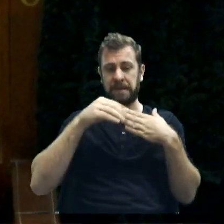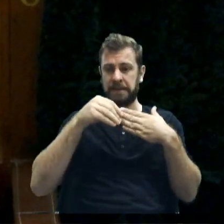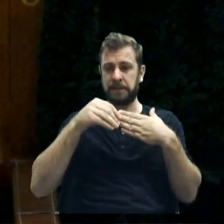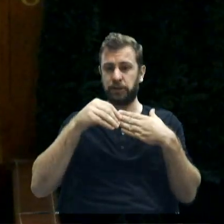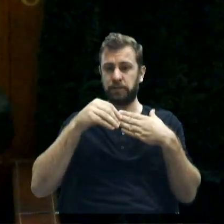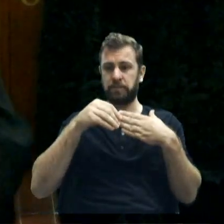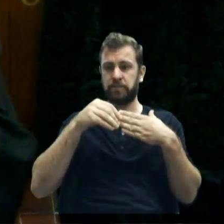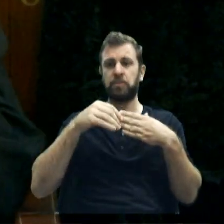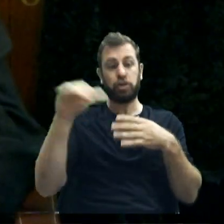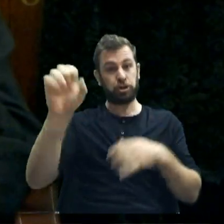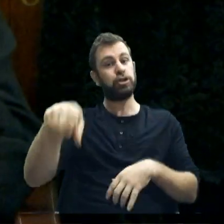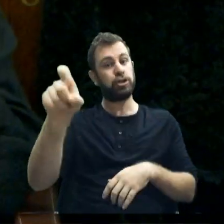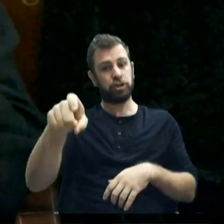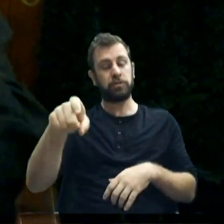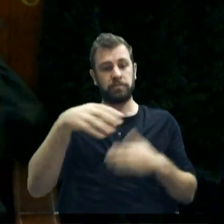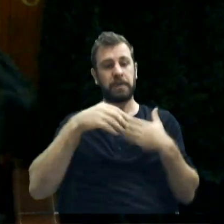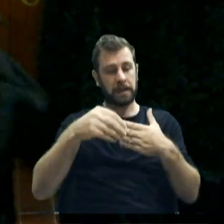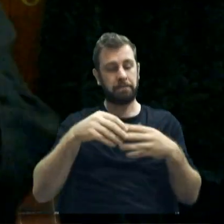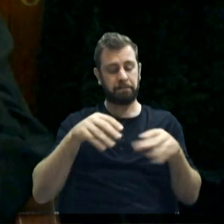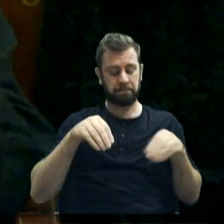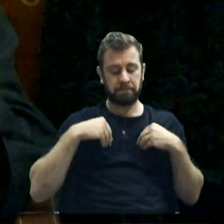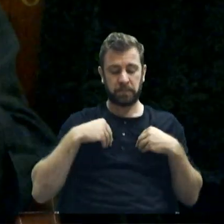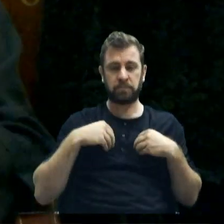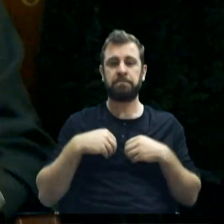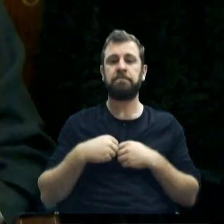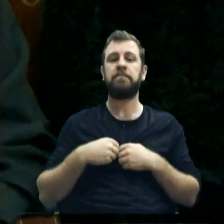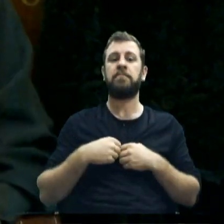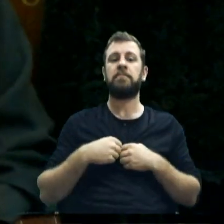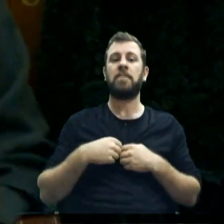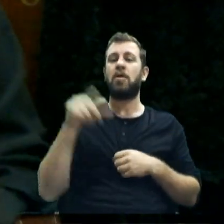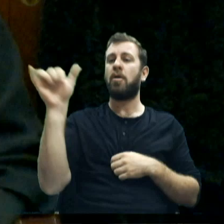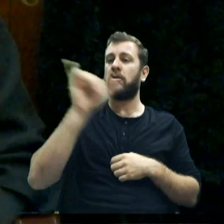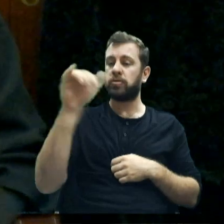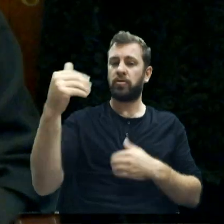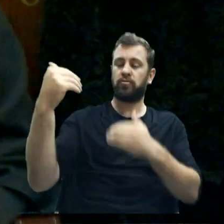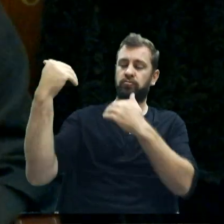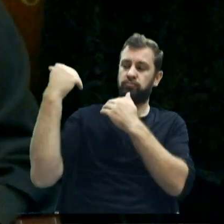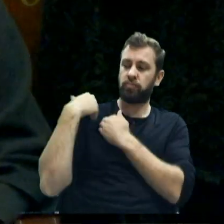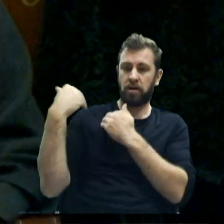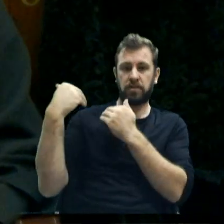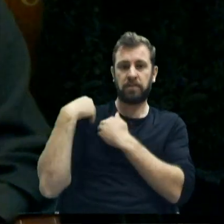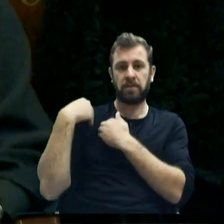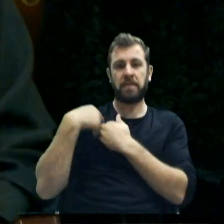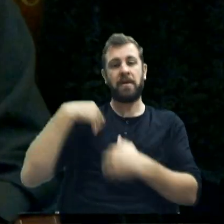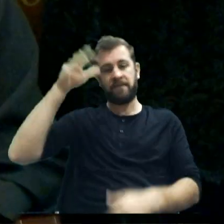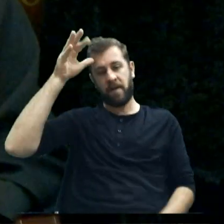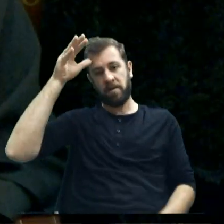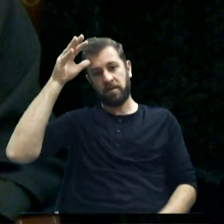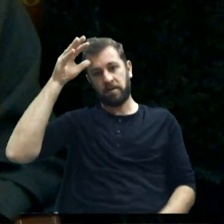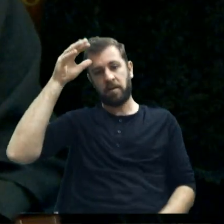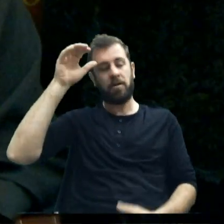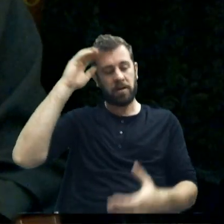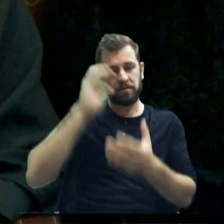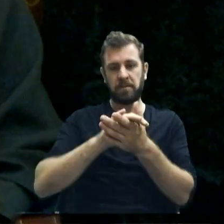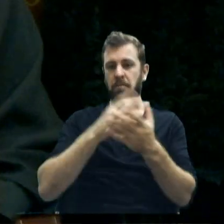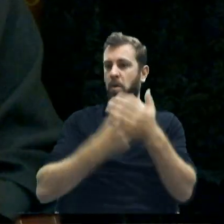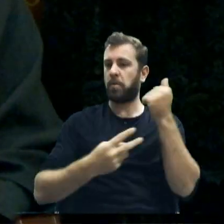the responsibility. And that wali in the house, meaning you and me as well, I'm a father and I'm also a husband.